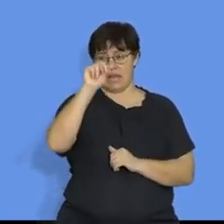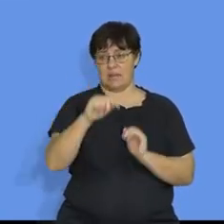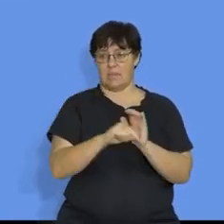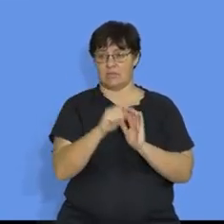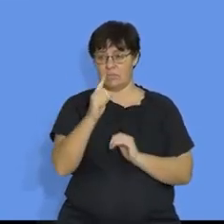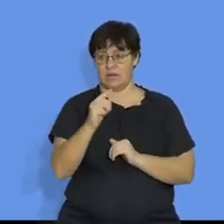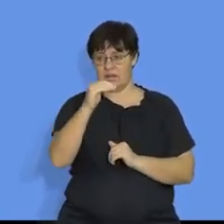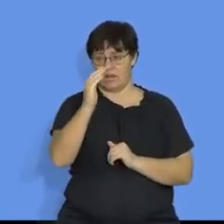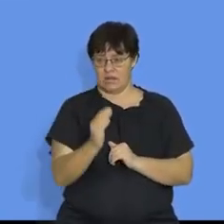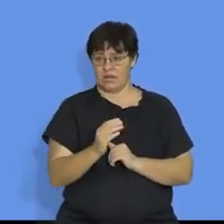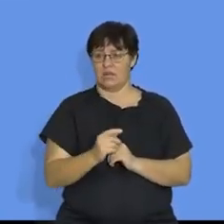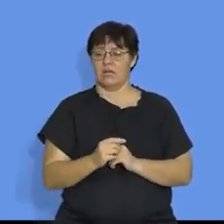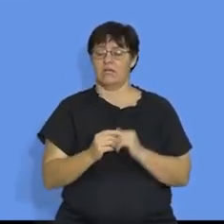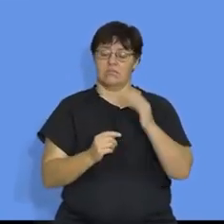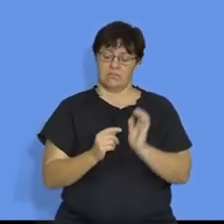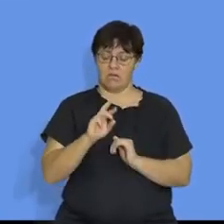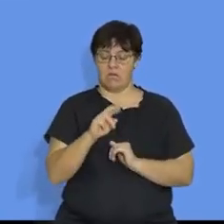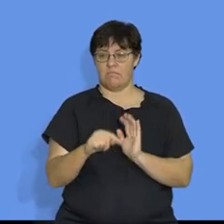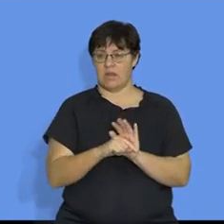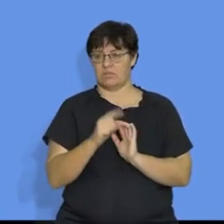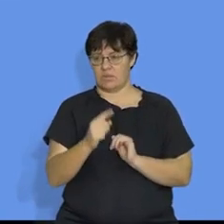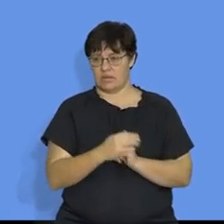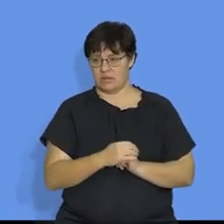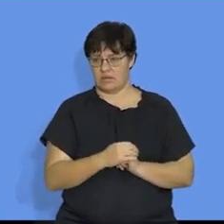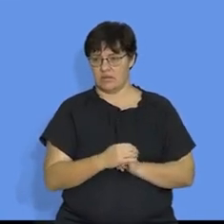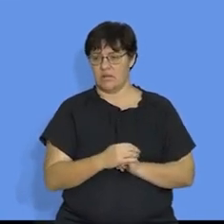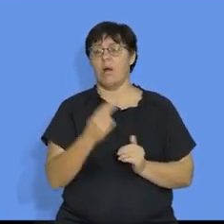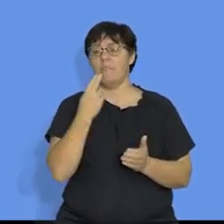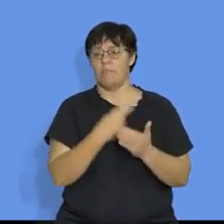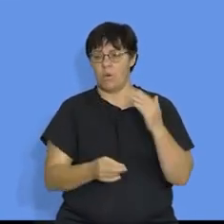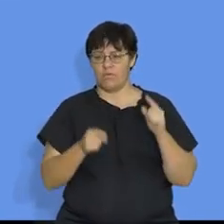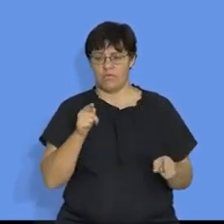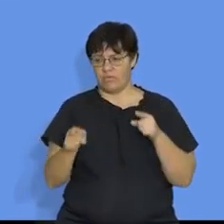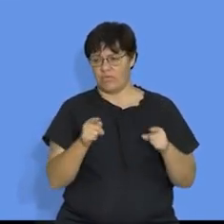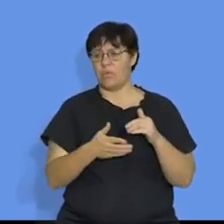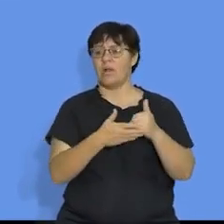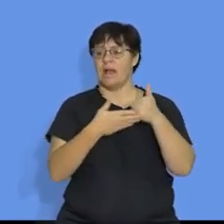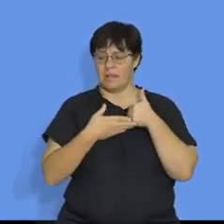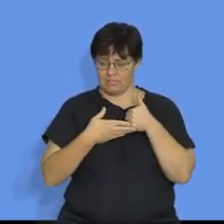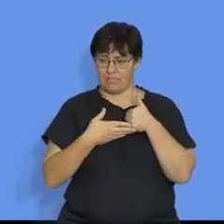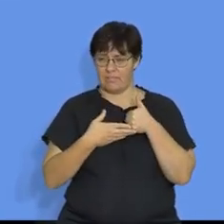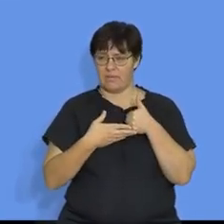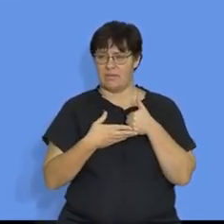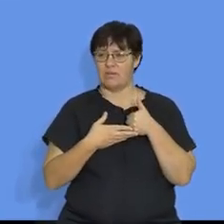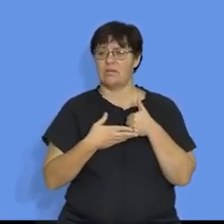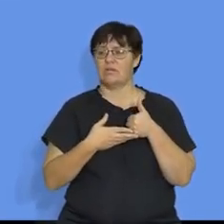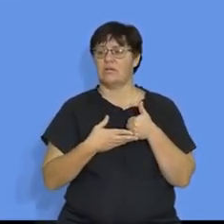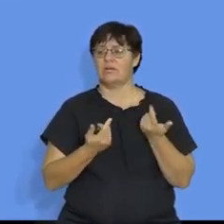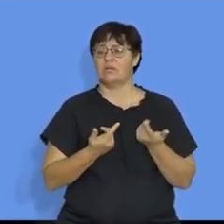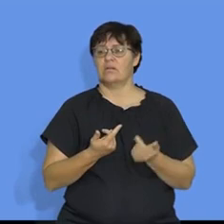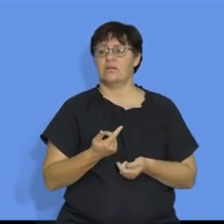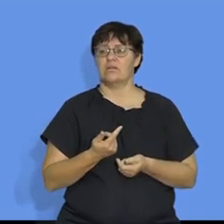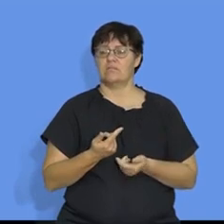of n minus 1 over r minus 1. Both of these are going to help me find the sum of